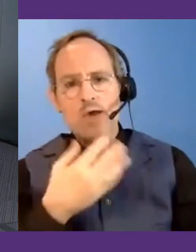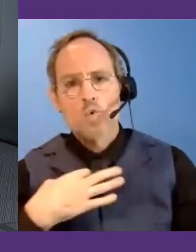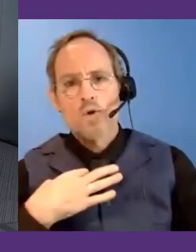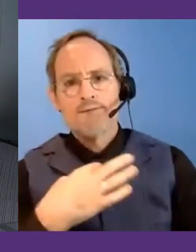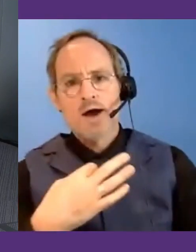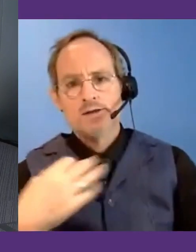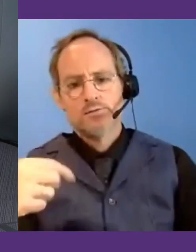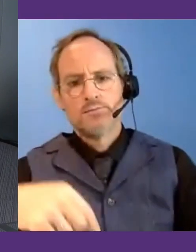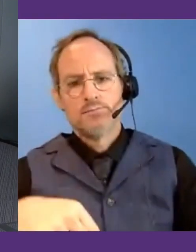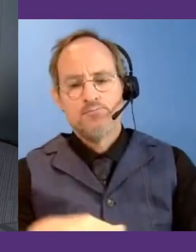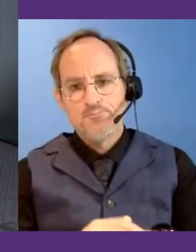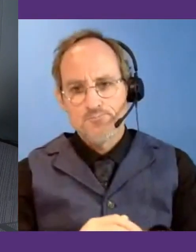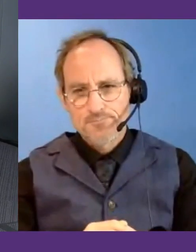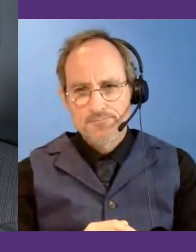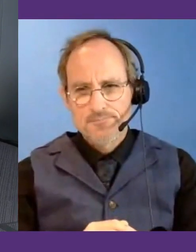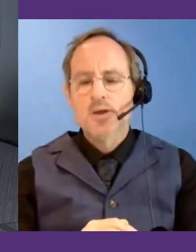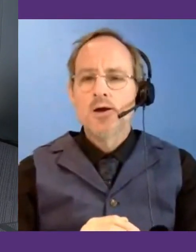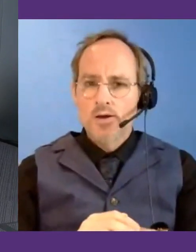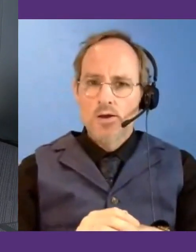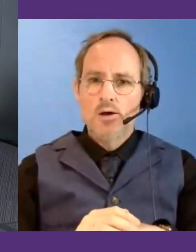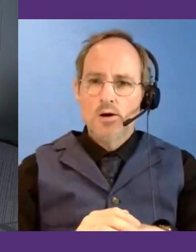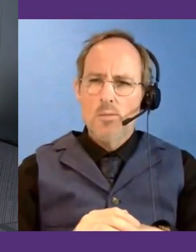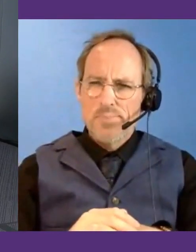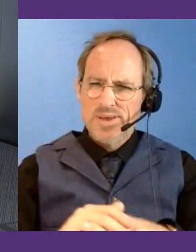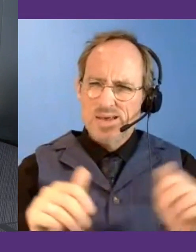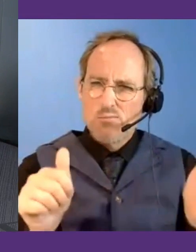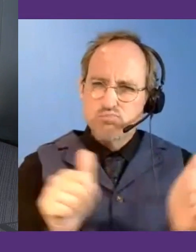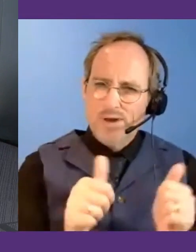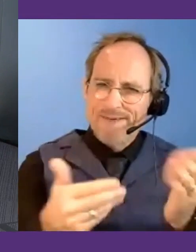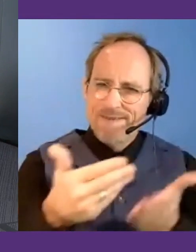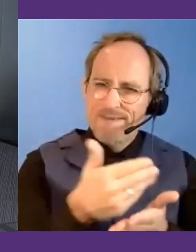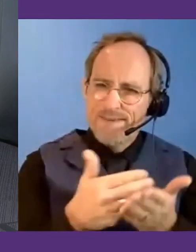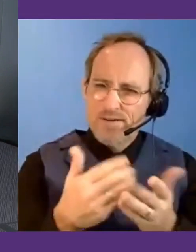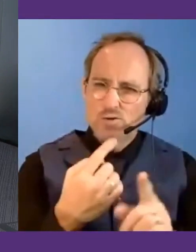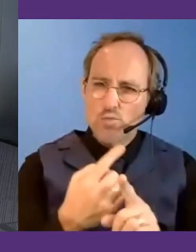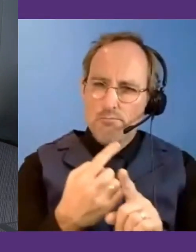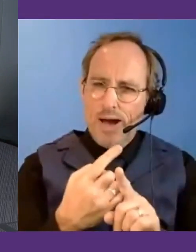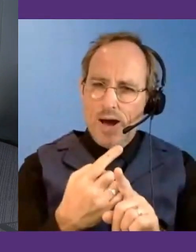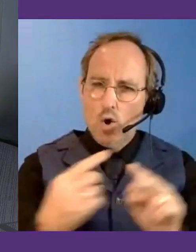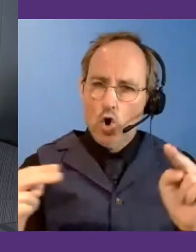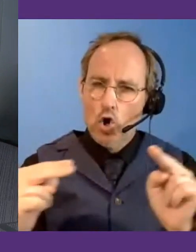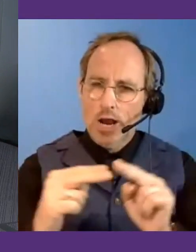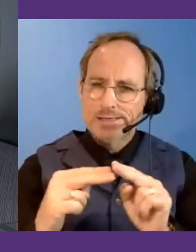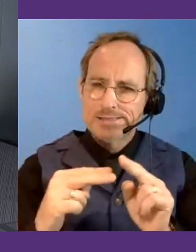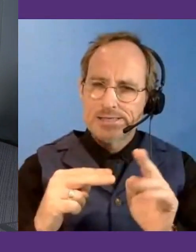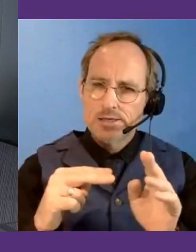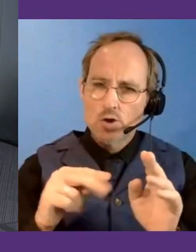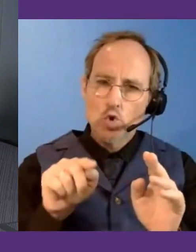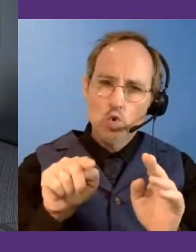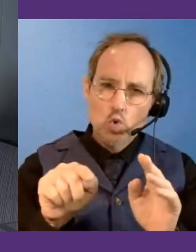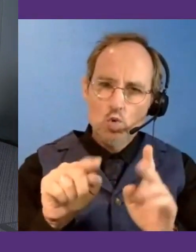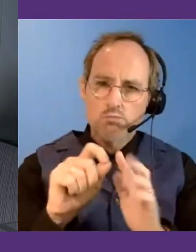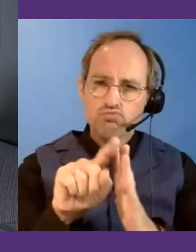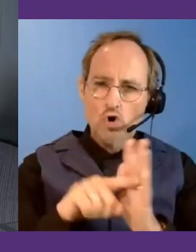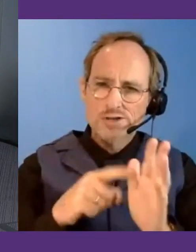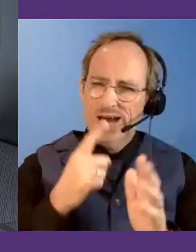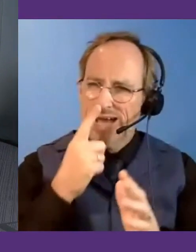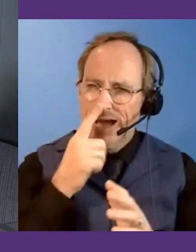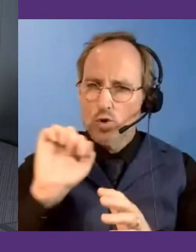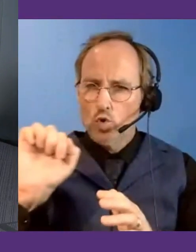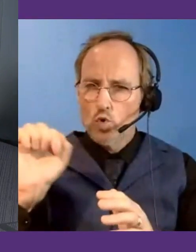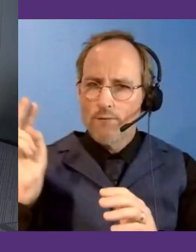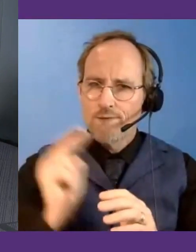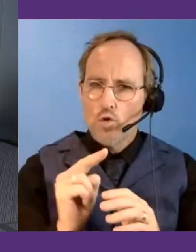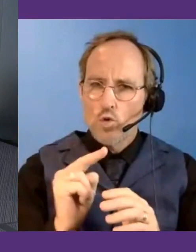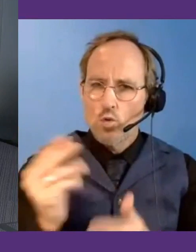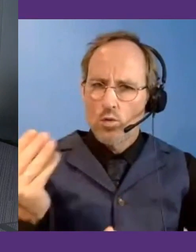just talked a little bit about the Connecting You project, but it would be brilliant to hear from your perspective, Matt,